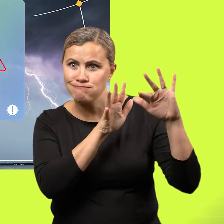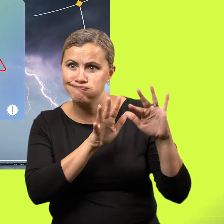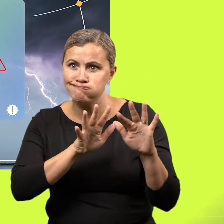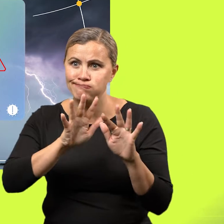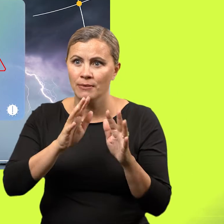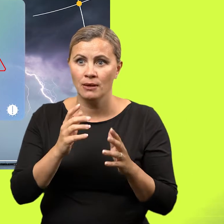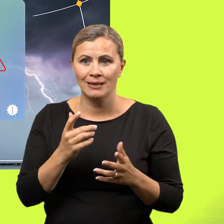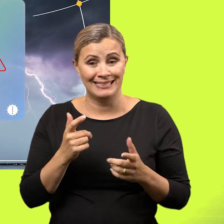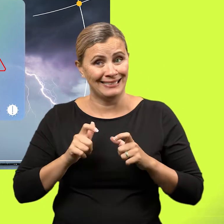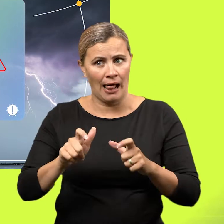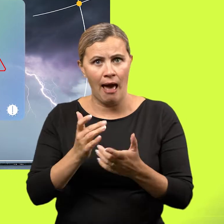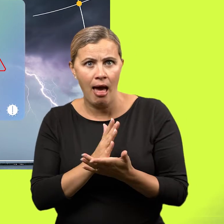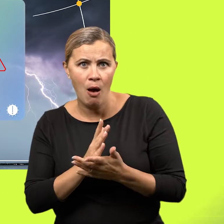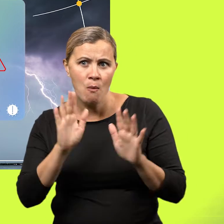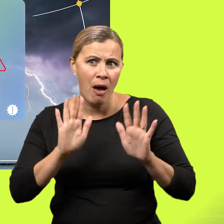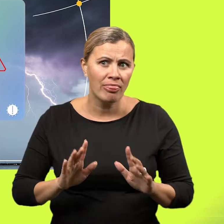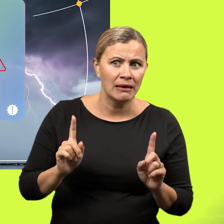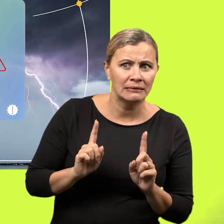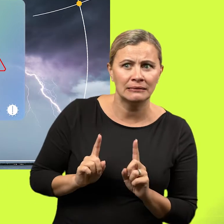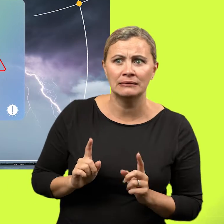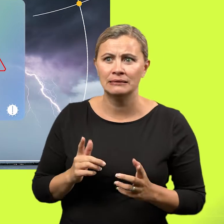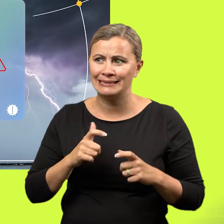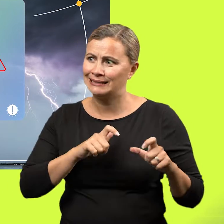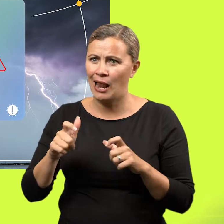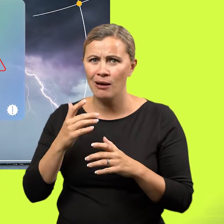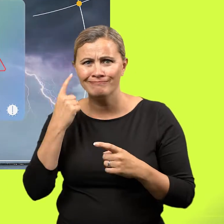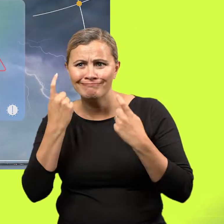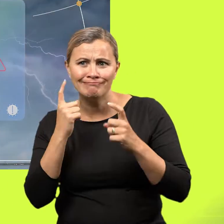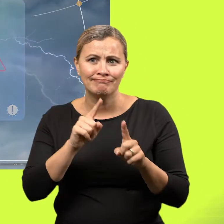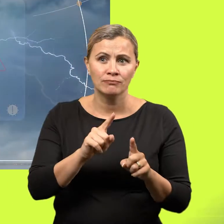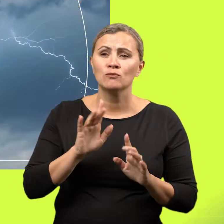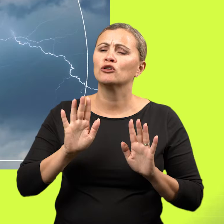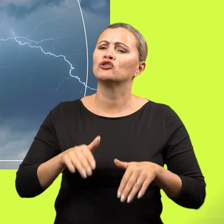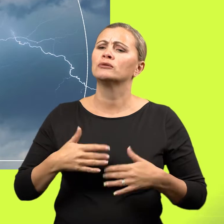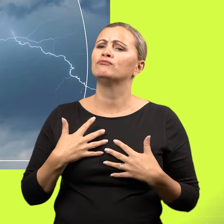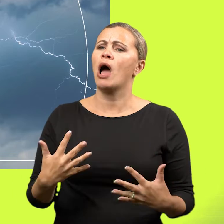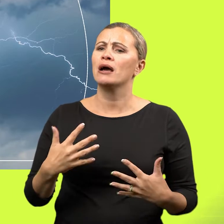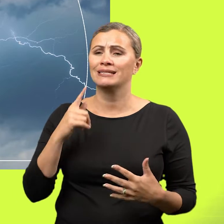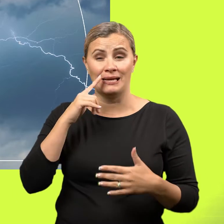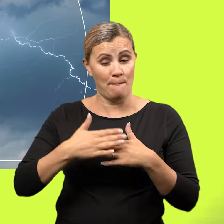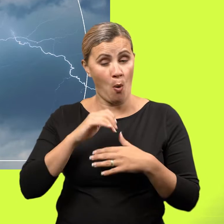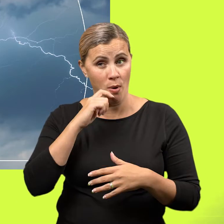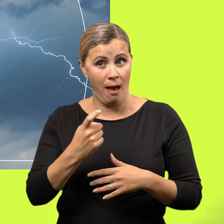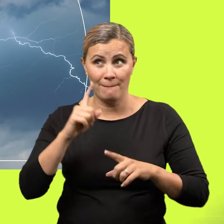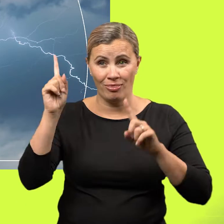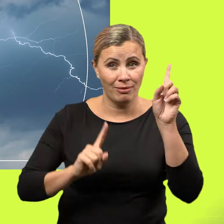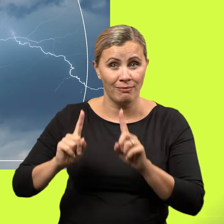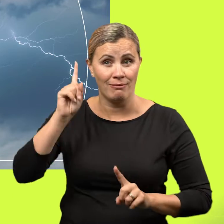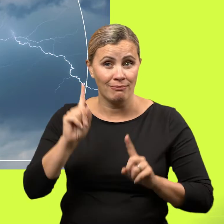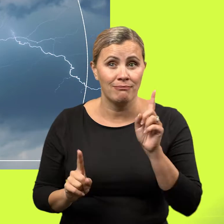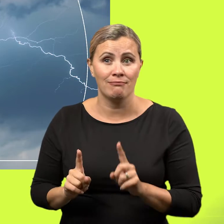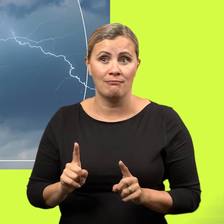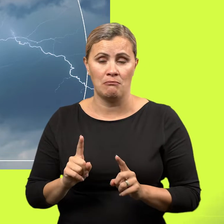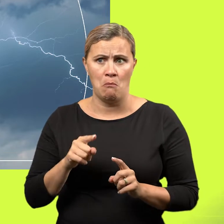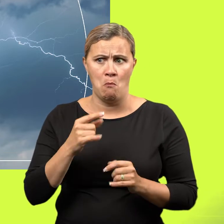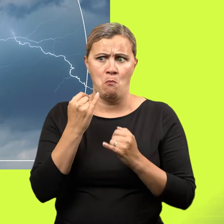It continues to be unpredictable and we're still figuring it out, but we shouldn't be surprised to see more of that electrical storm activity, with